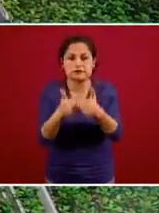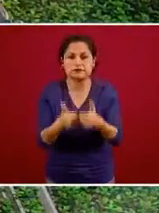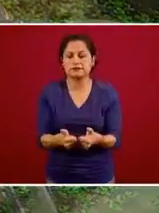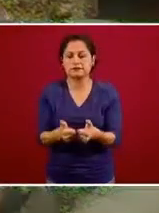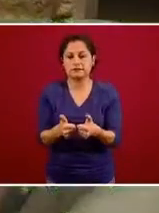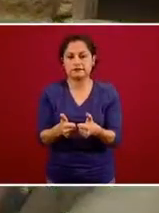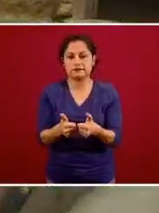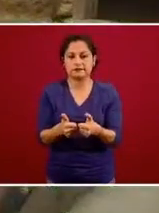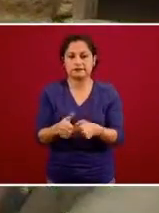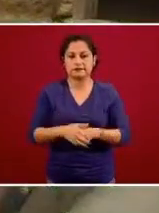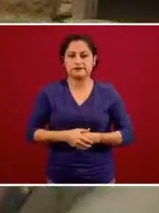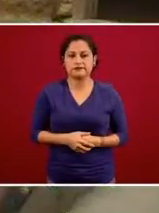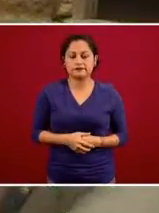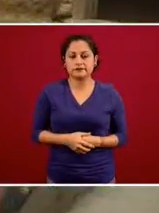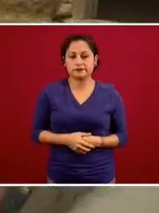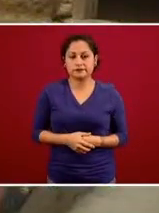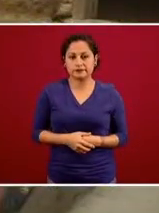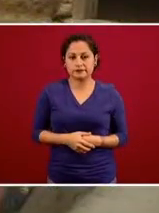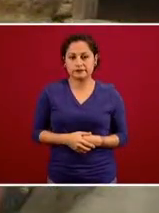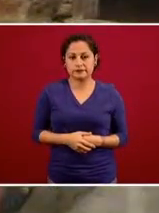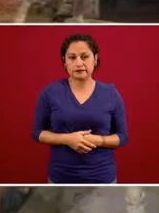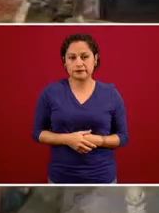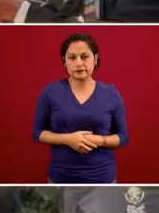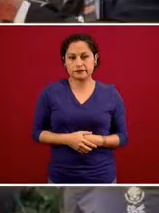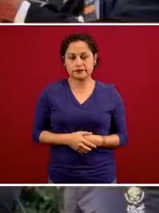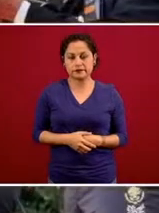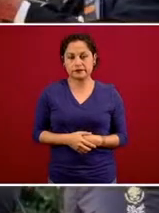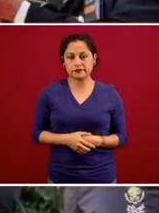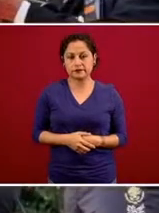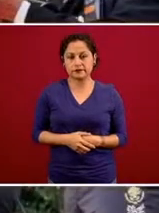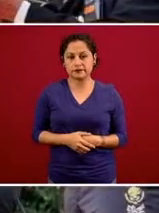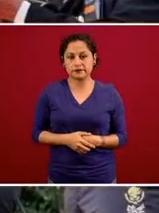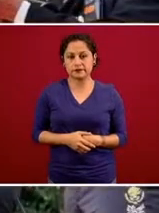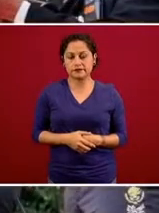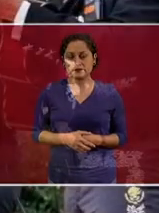of you to continue to stay at home.